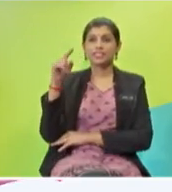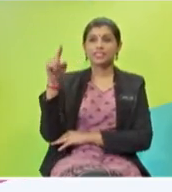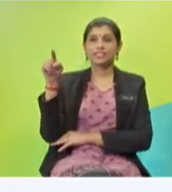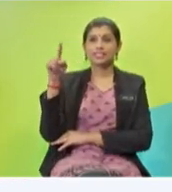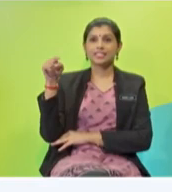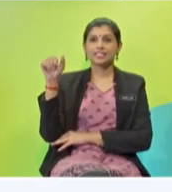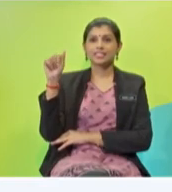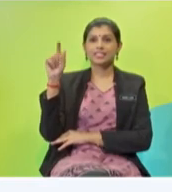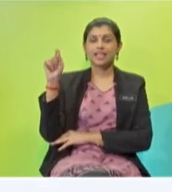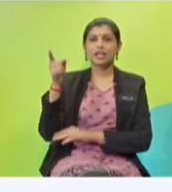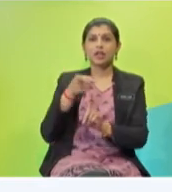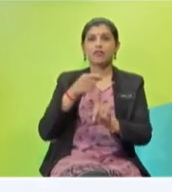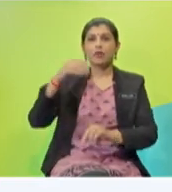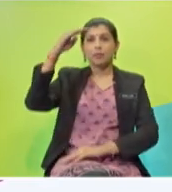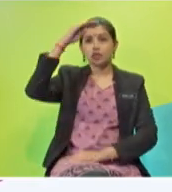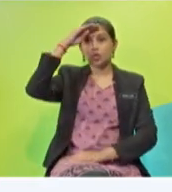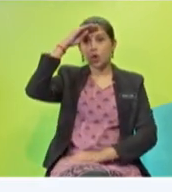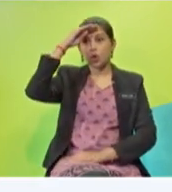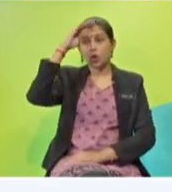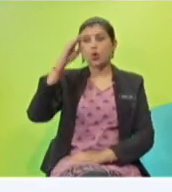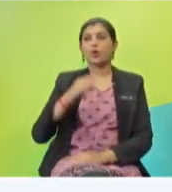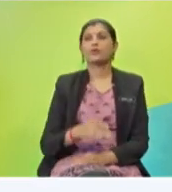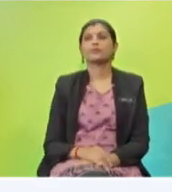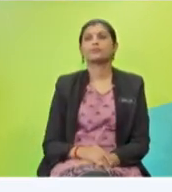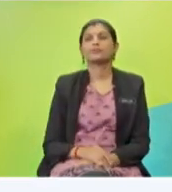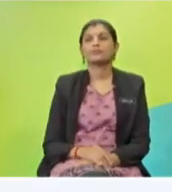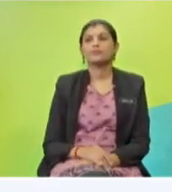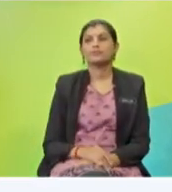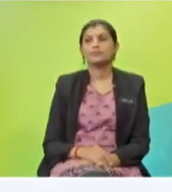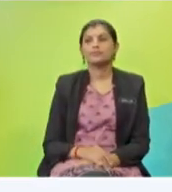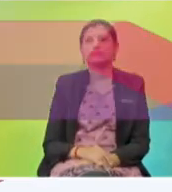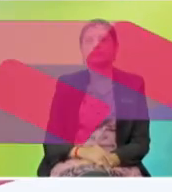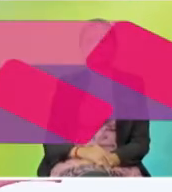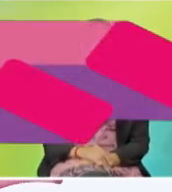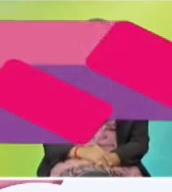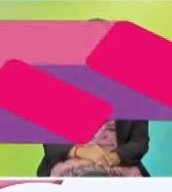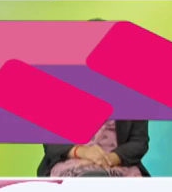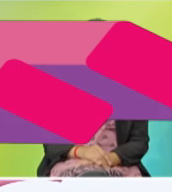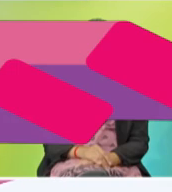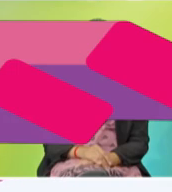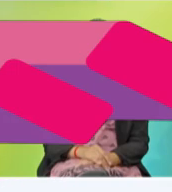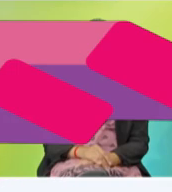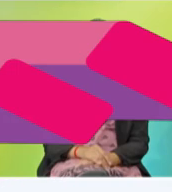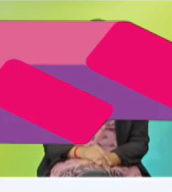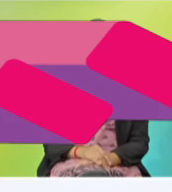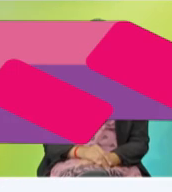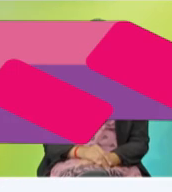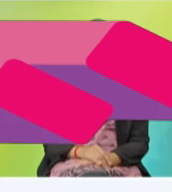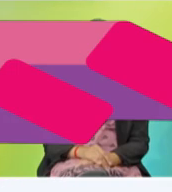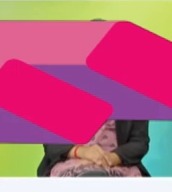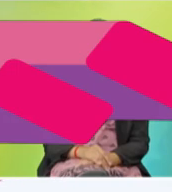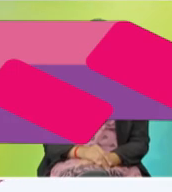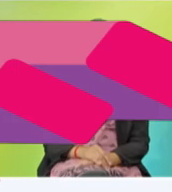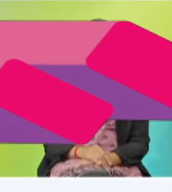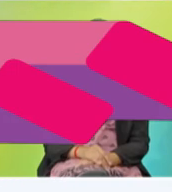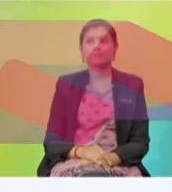Barat, Kluang Johor. Hello, hello Farish. Hi friend. Alright. Eh, Farish pula. Firash.